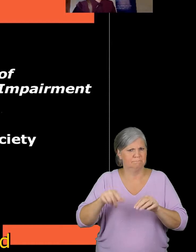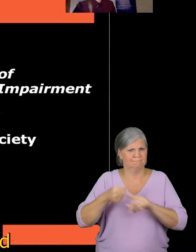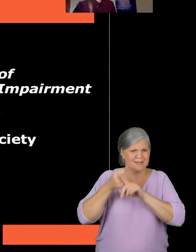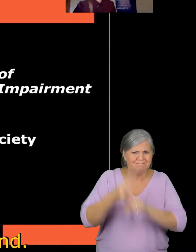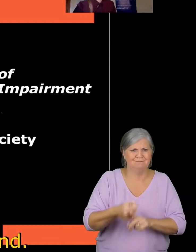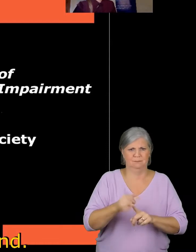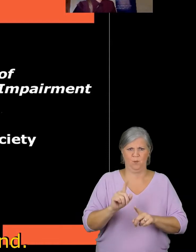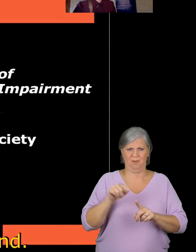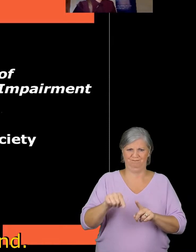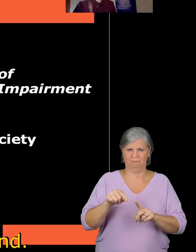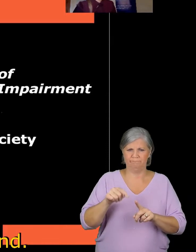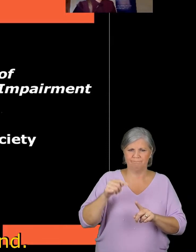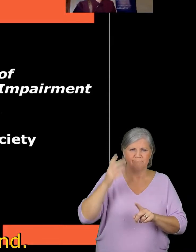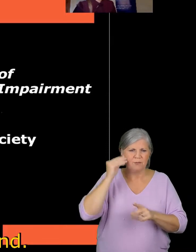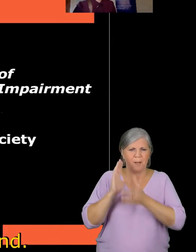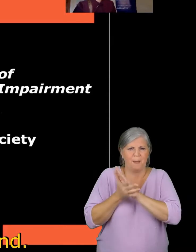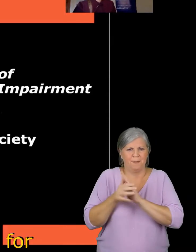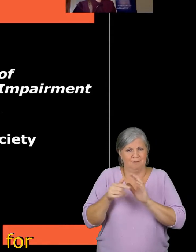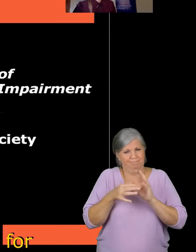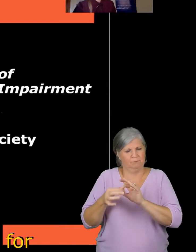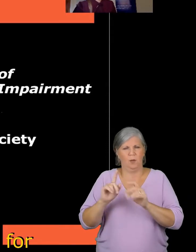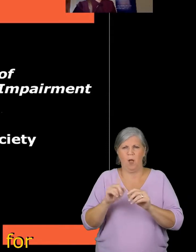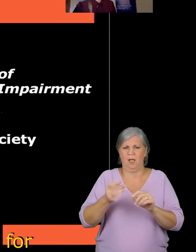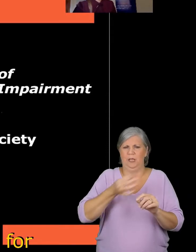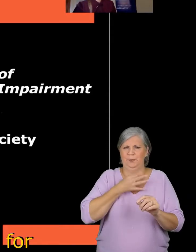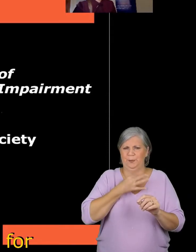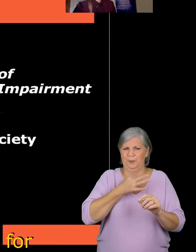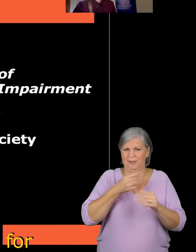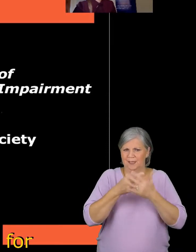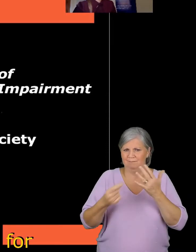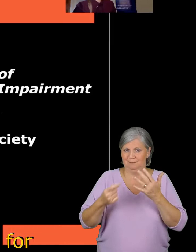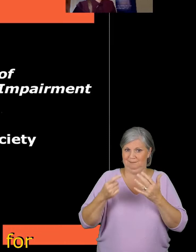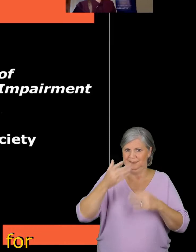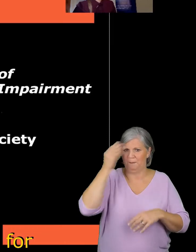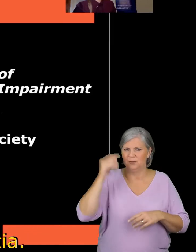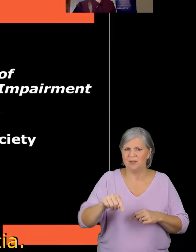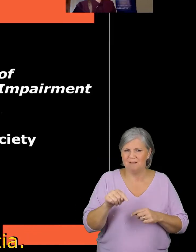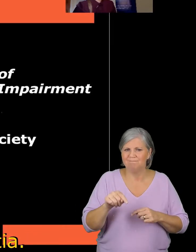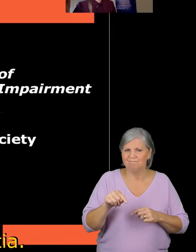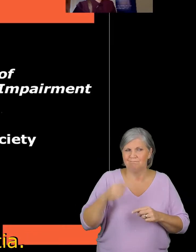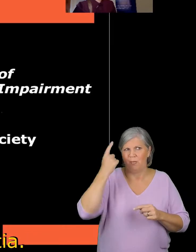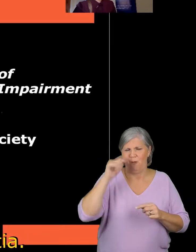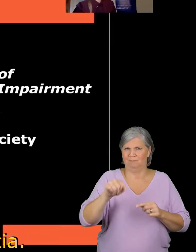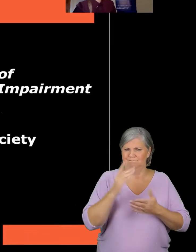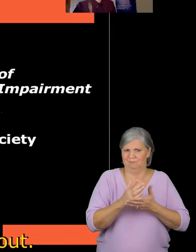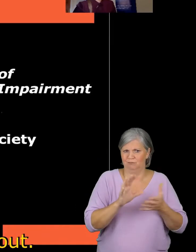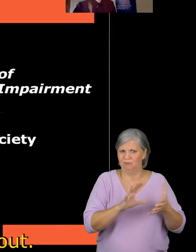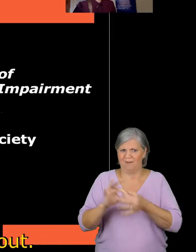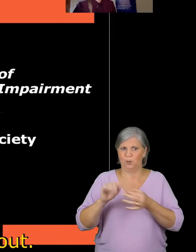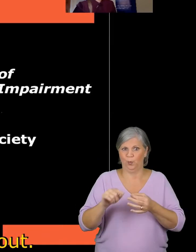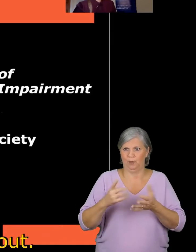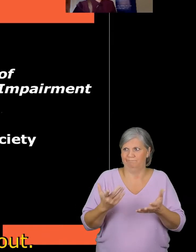study be applied to the situation in Scotland? Was it possible to obtain regional prevalence rates for hearing loss and dementia